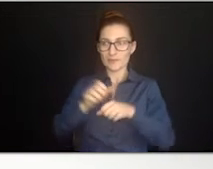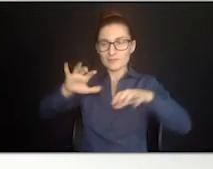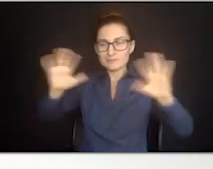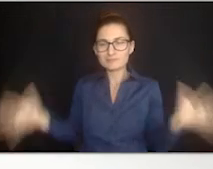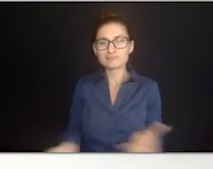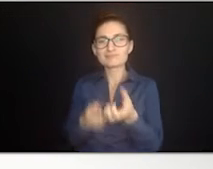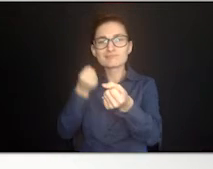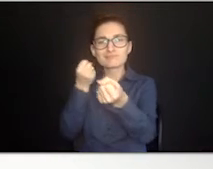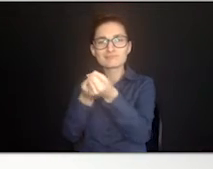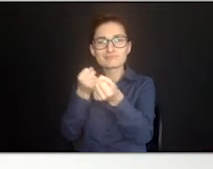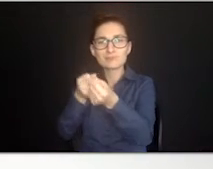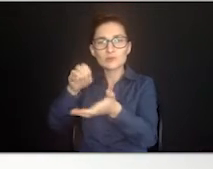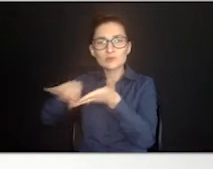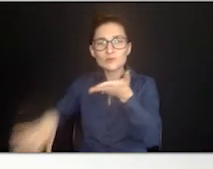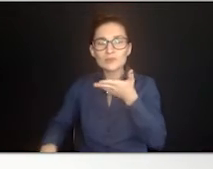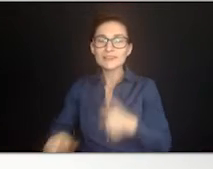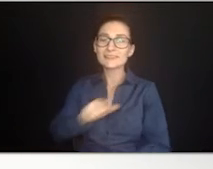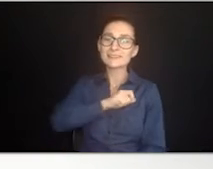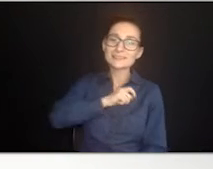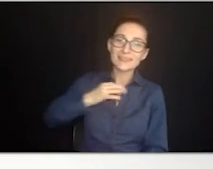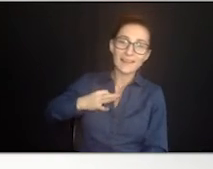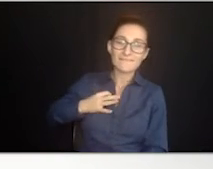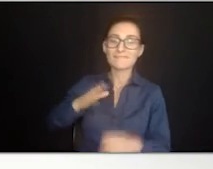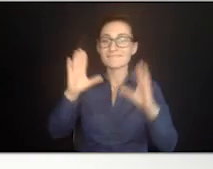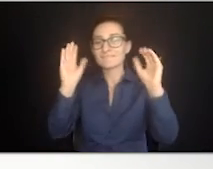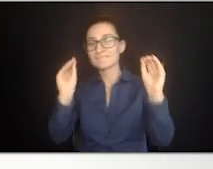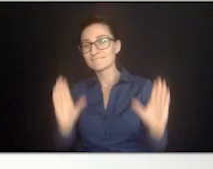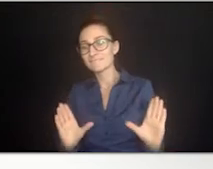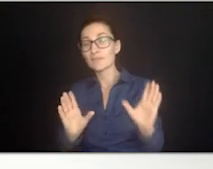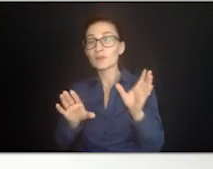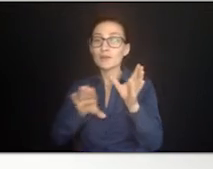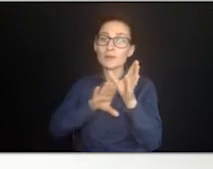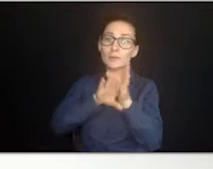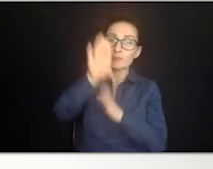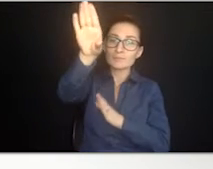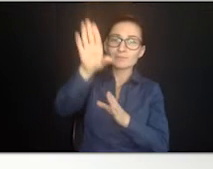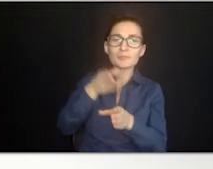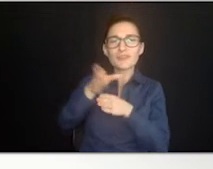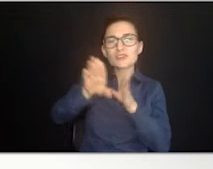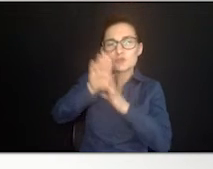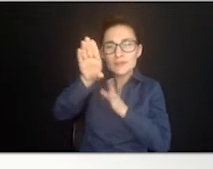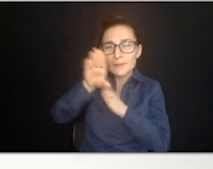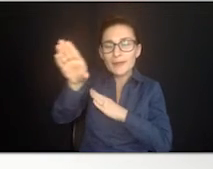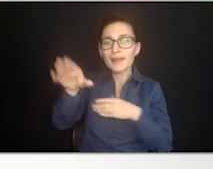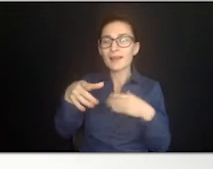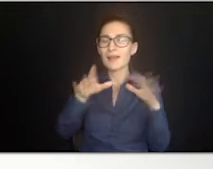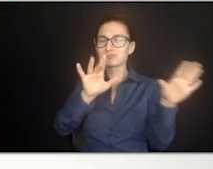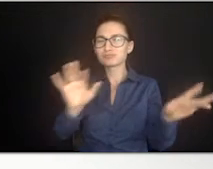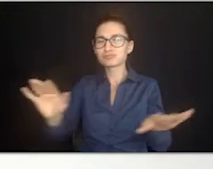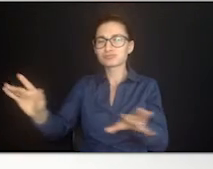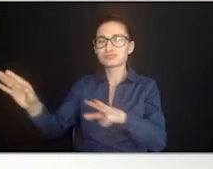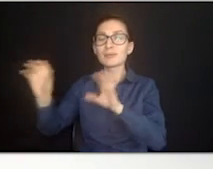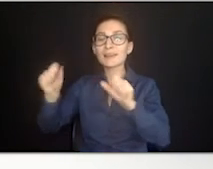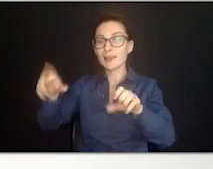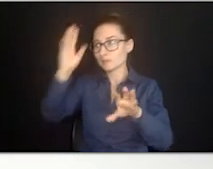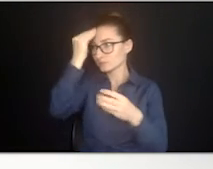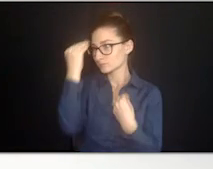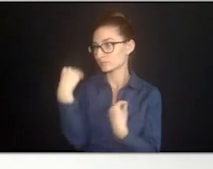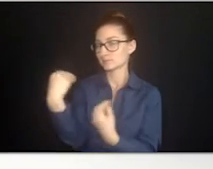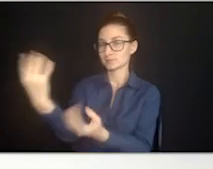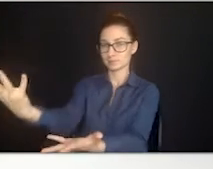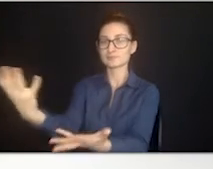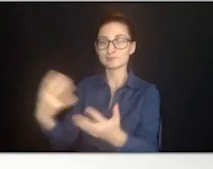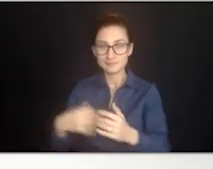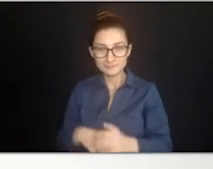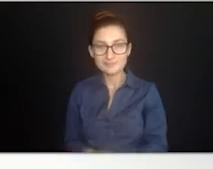help support those students. We help support and do the professional development, technical assistance, so that teachers can have that knowledge and administrators